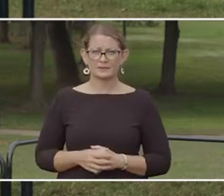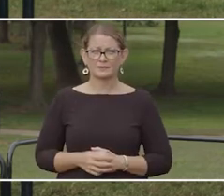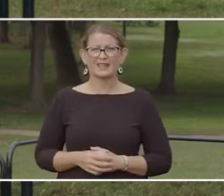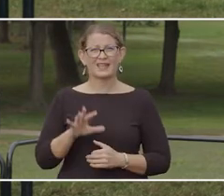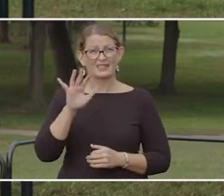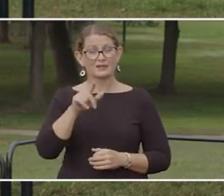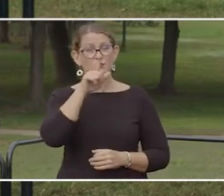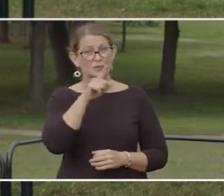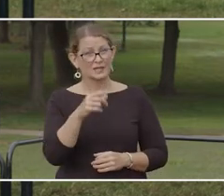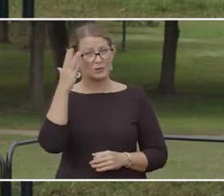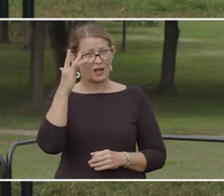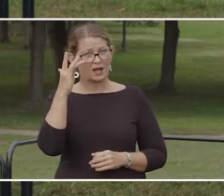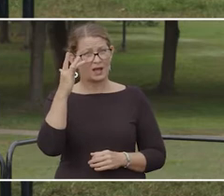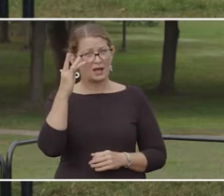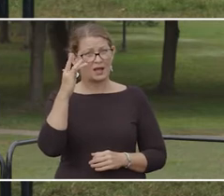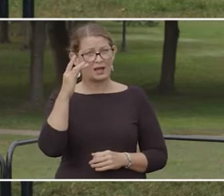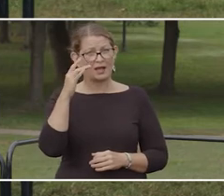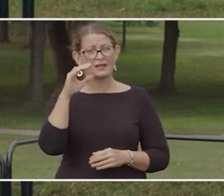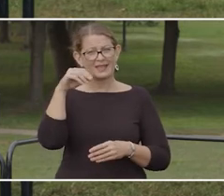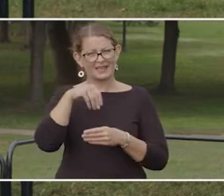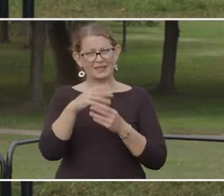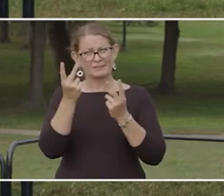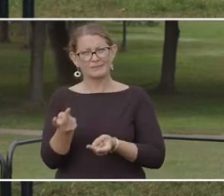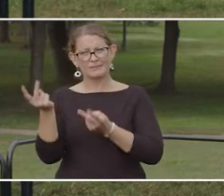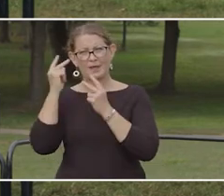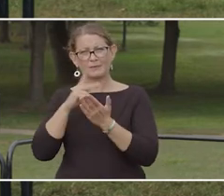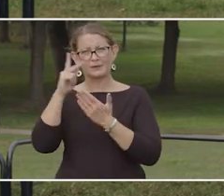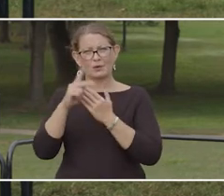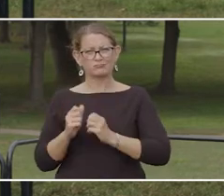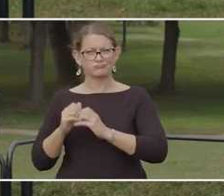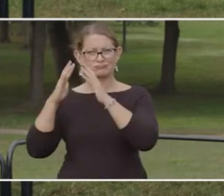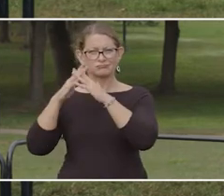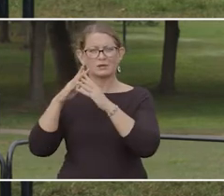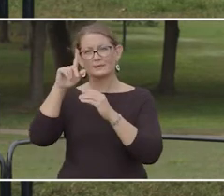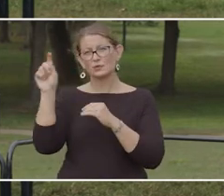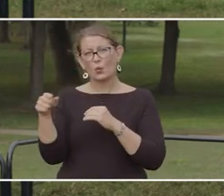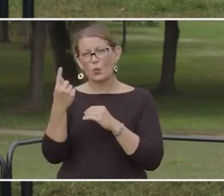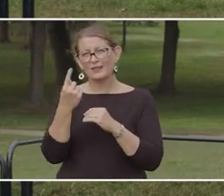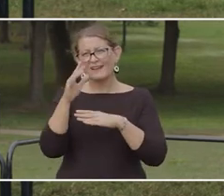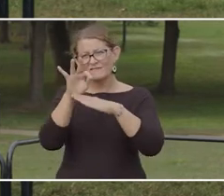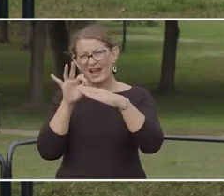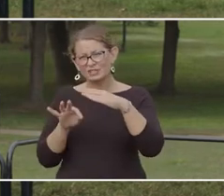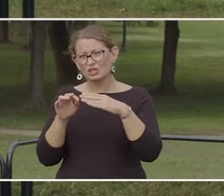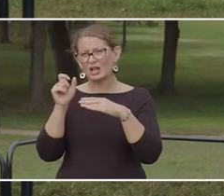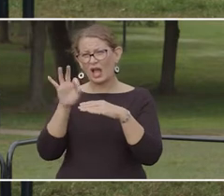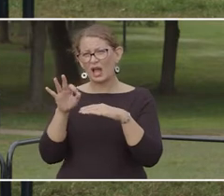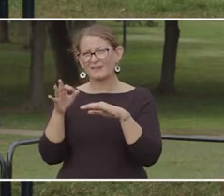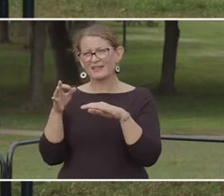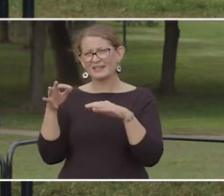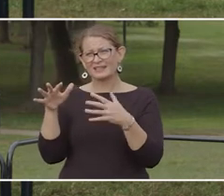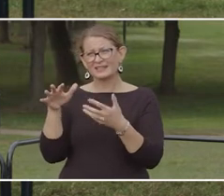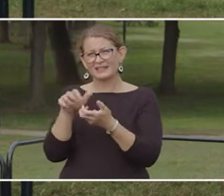That's really why the In Memory program exists, because only a fraction of the casualties